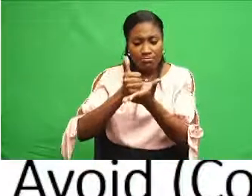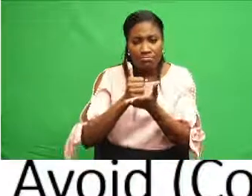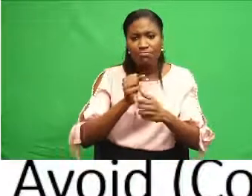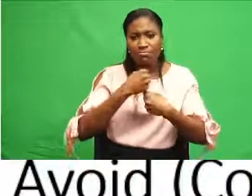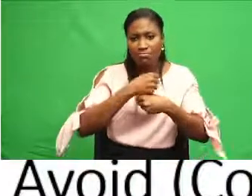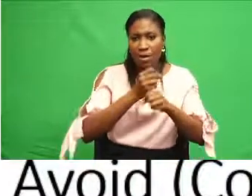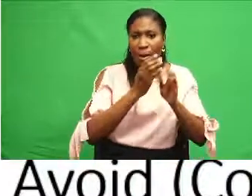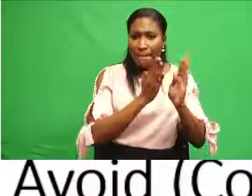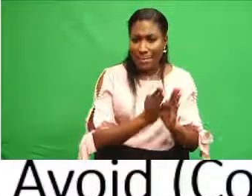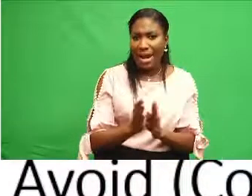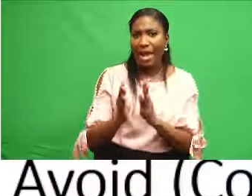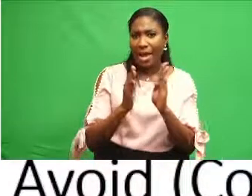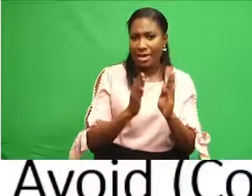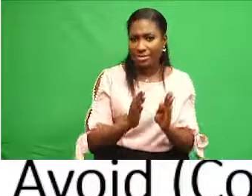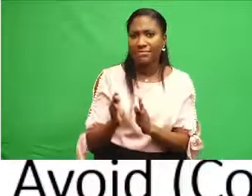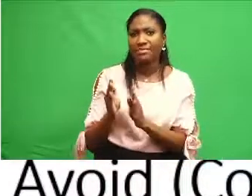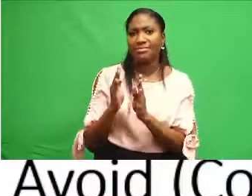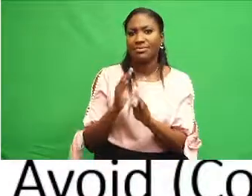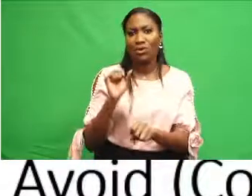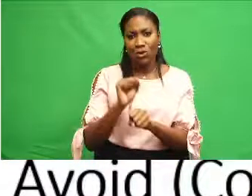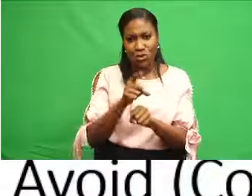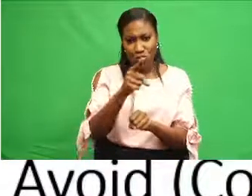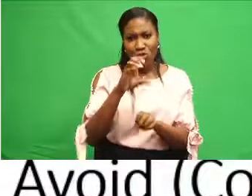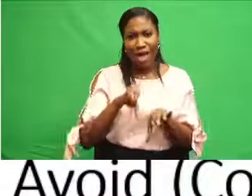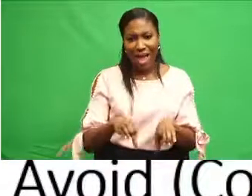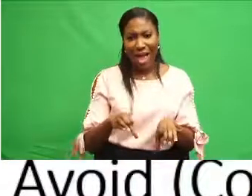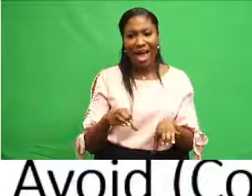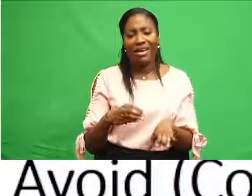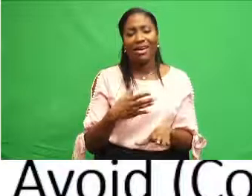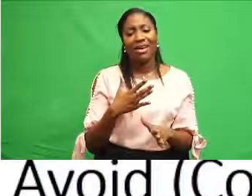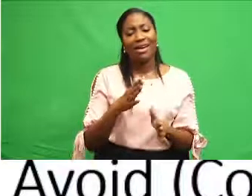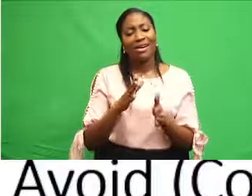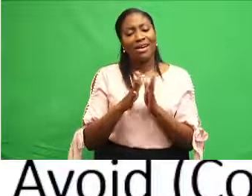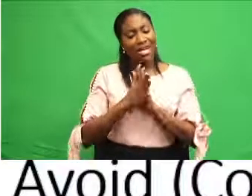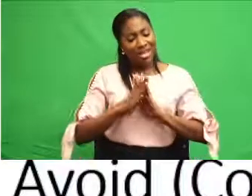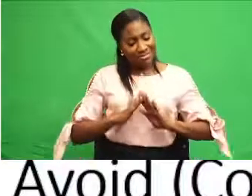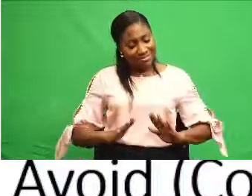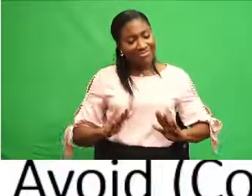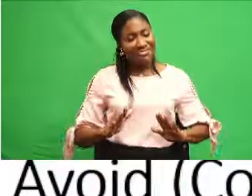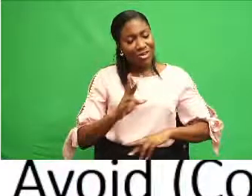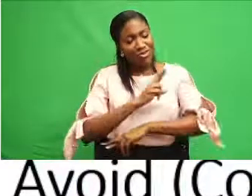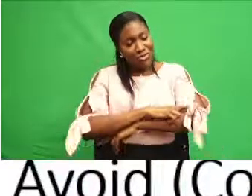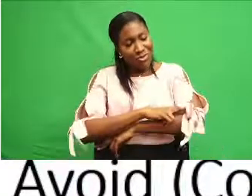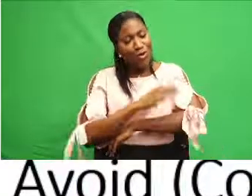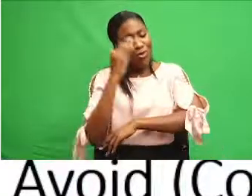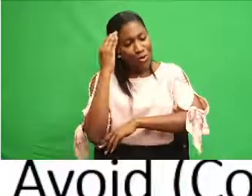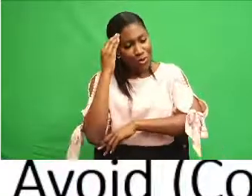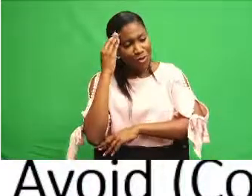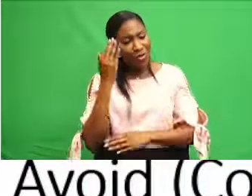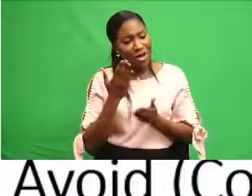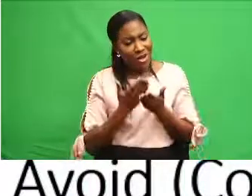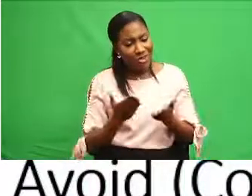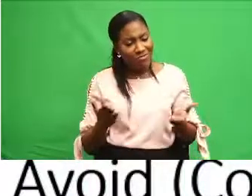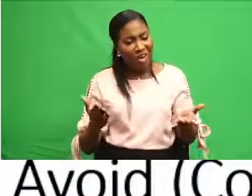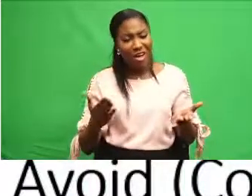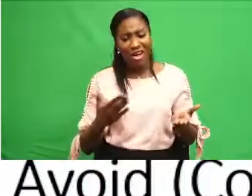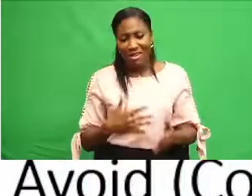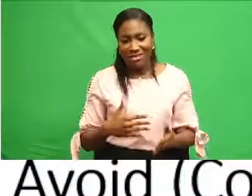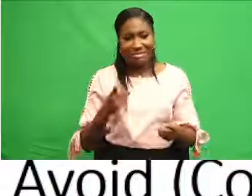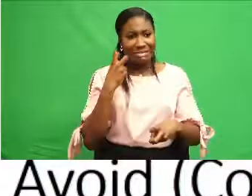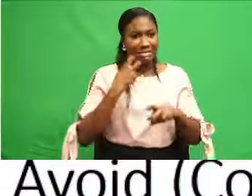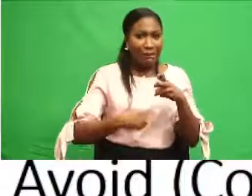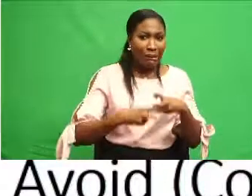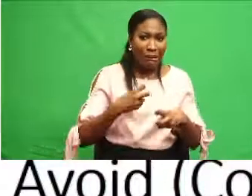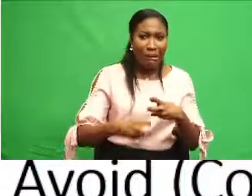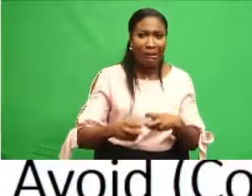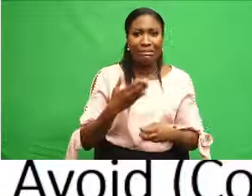And giving yourself, the assurance that all of your sacrifices and all of the difficulties that you went through in